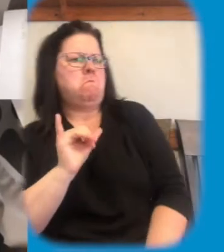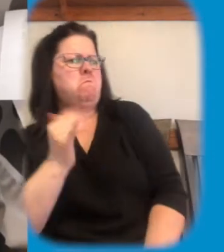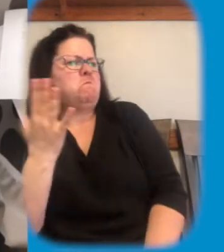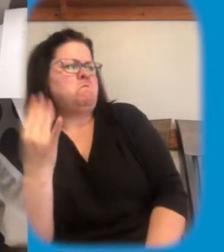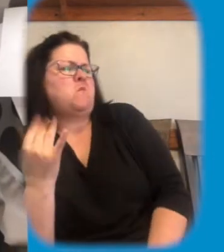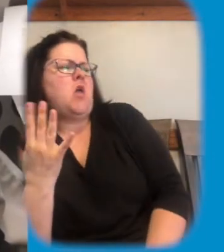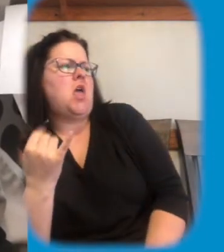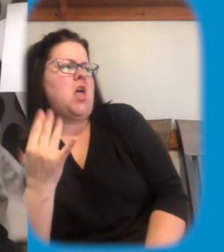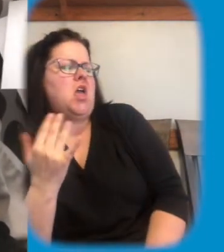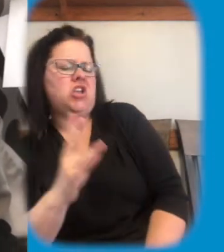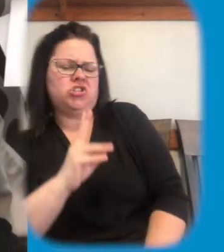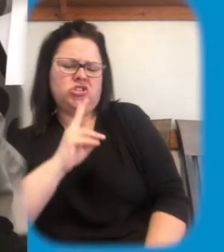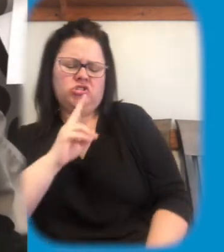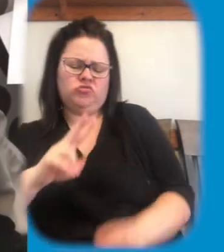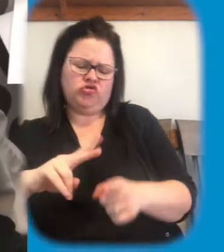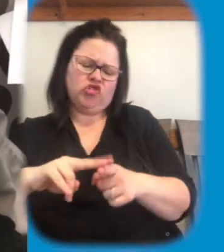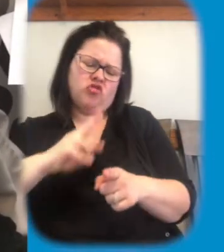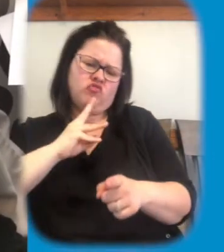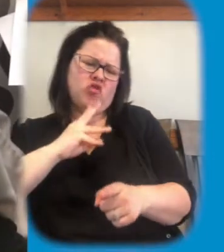Why do sharks live in salt water?